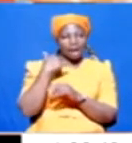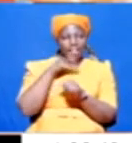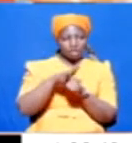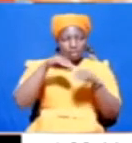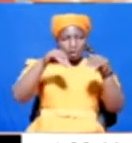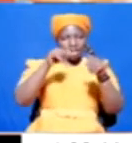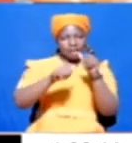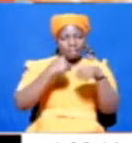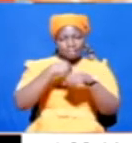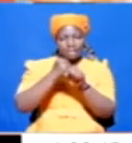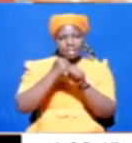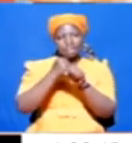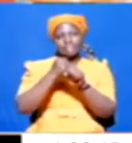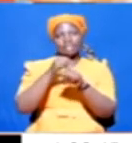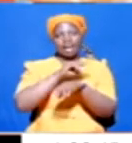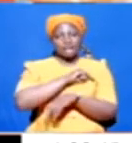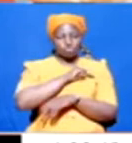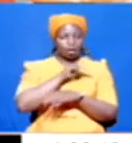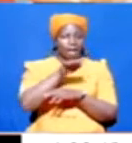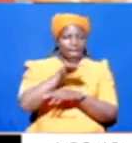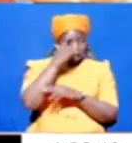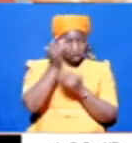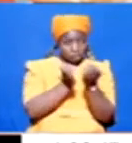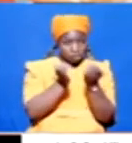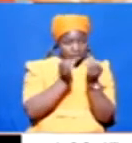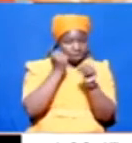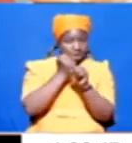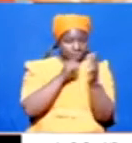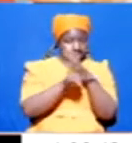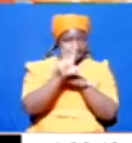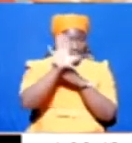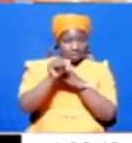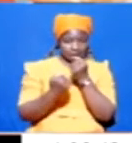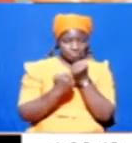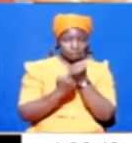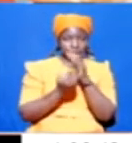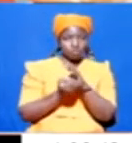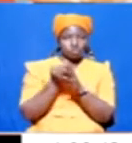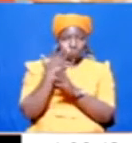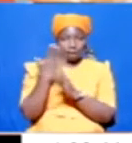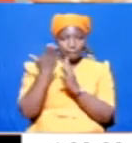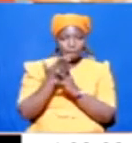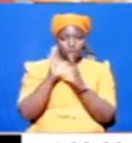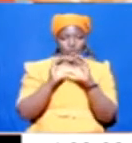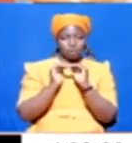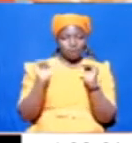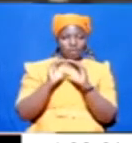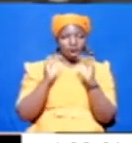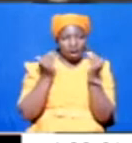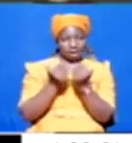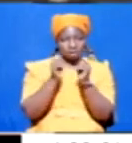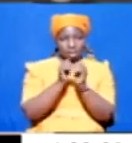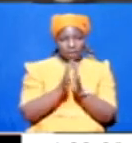it a natural hub for businesses that operate in Africa, supported by growing middle class and high value goods and services.